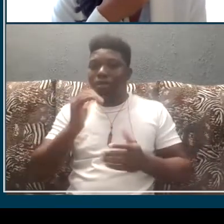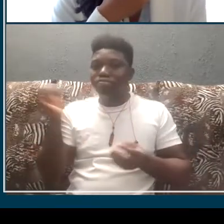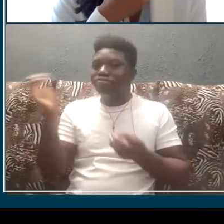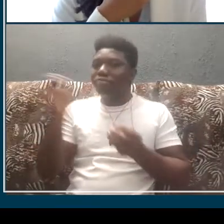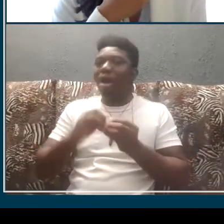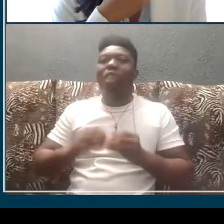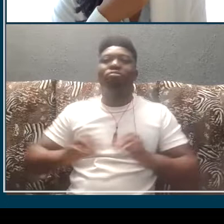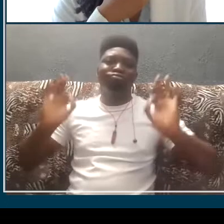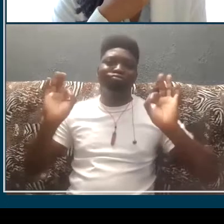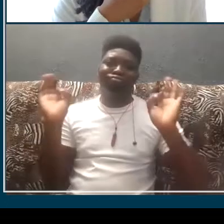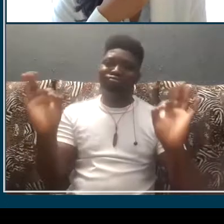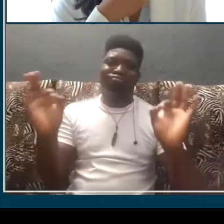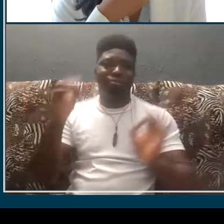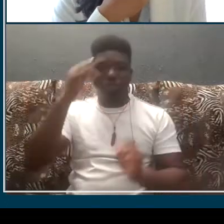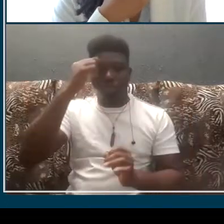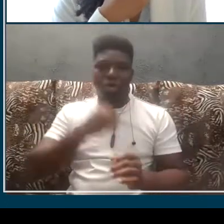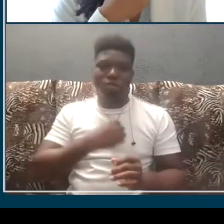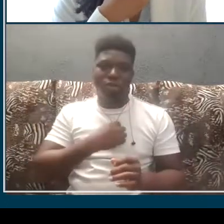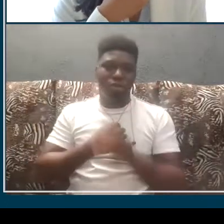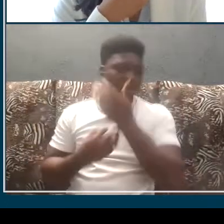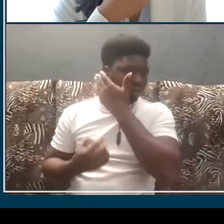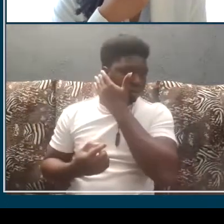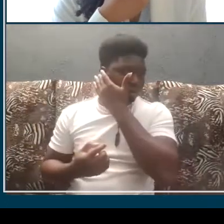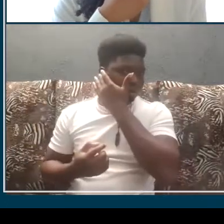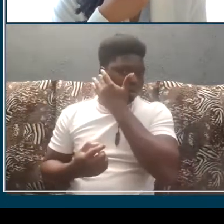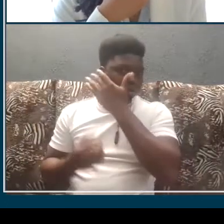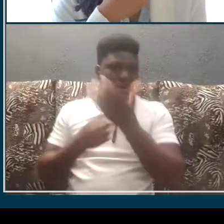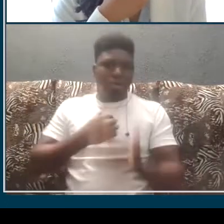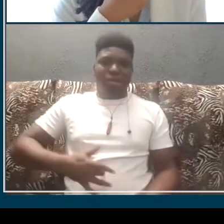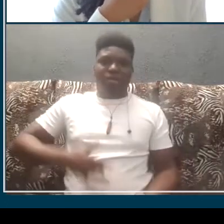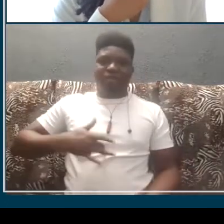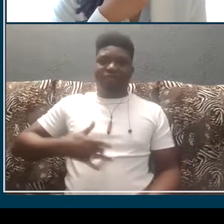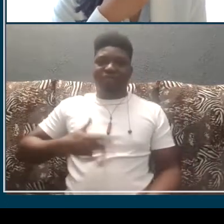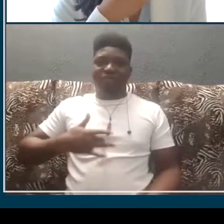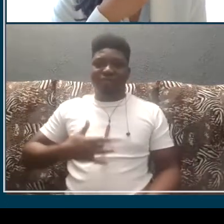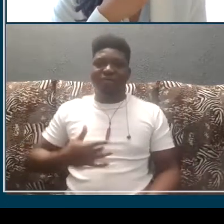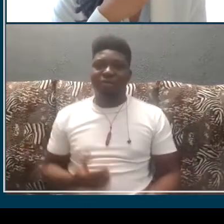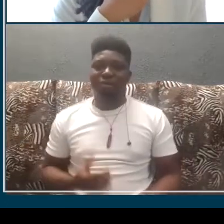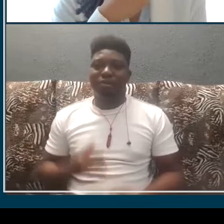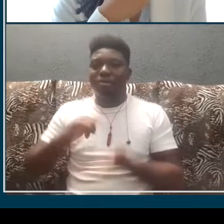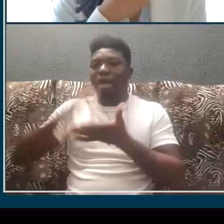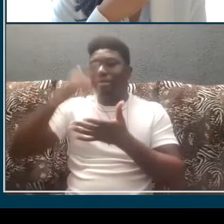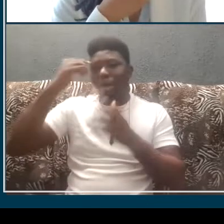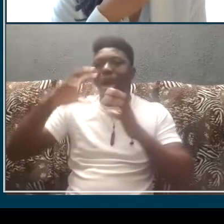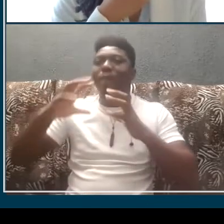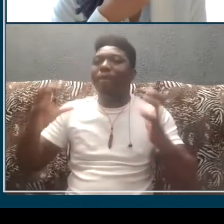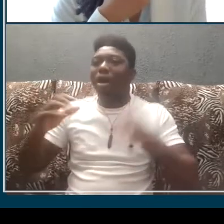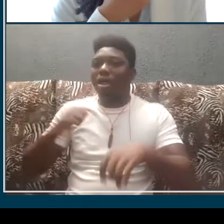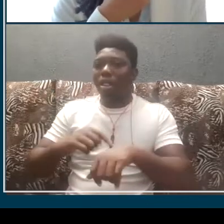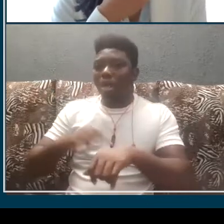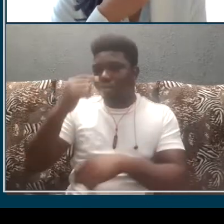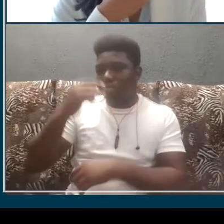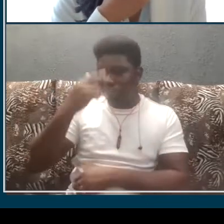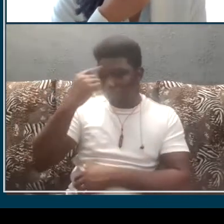I speak for myself, but I feel like that because a lot of times I feel like I